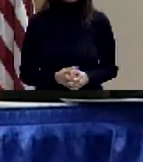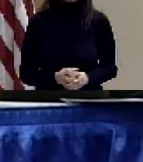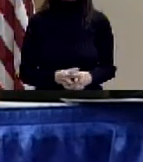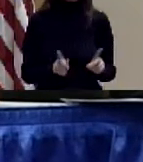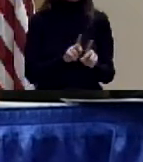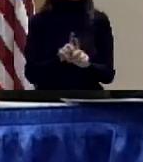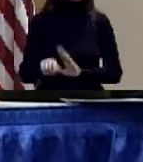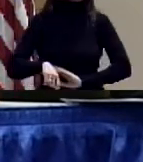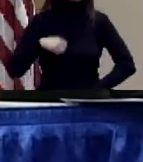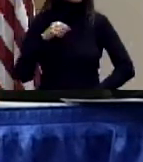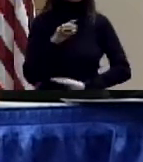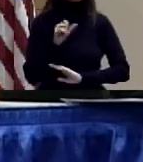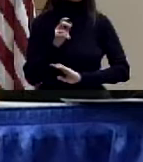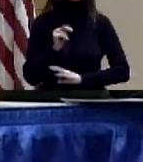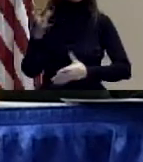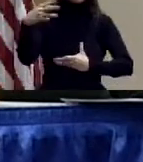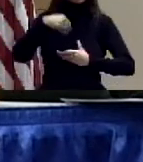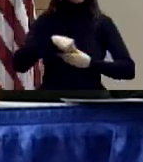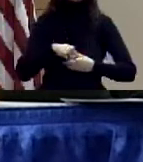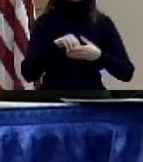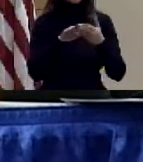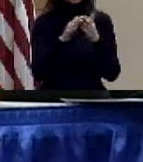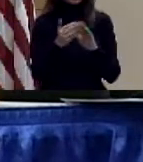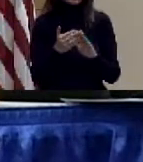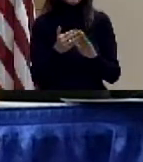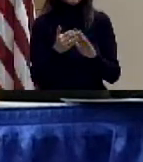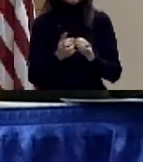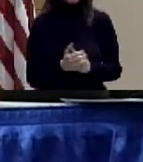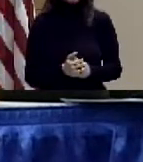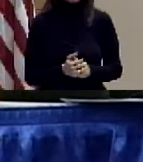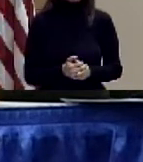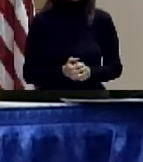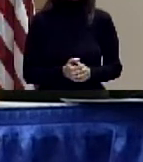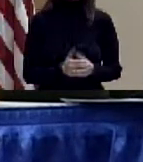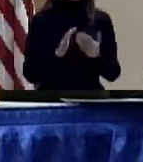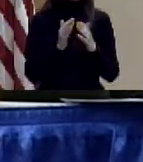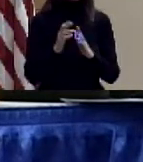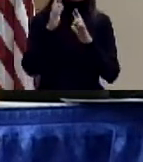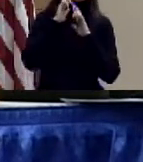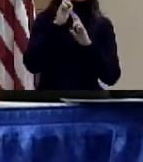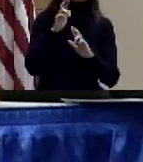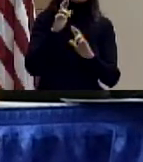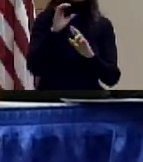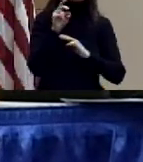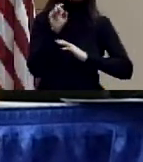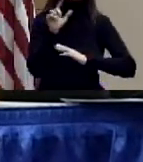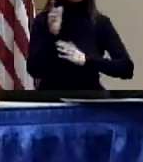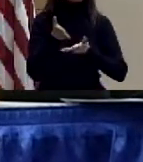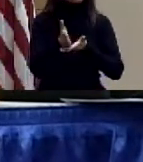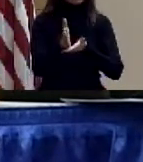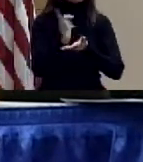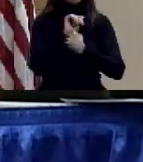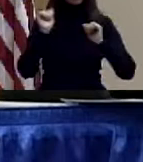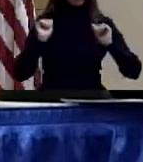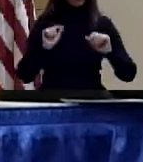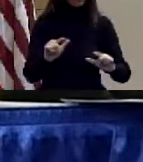pride that Brighton is an inclusive community, one that respects the civil rights of